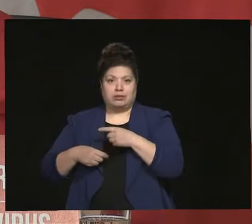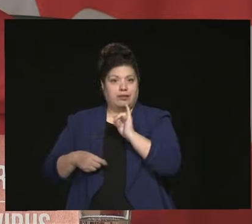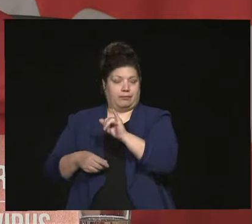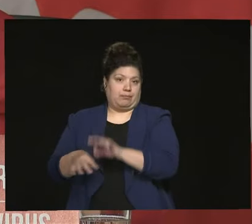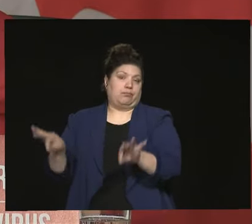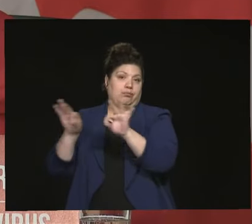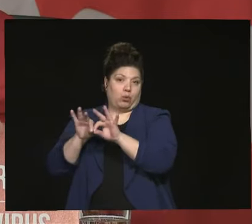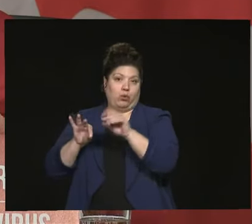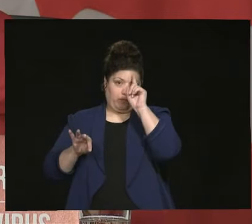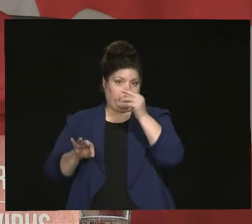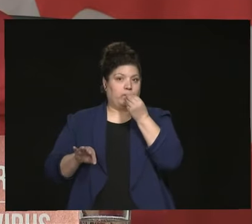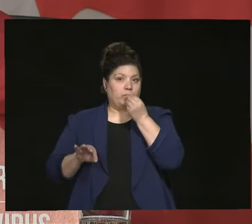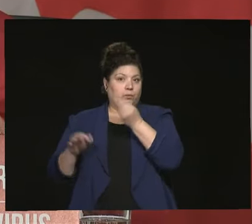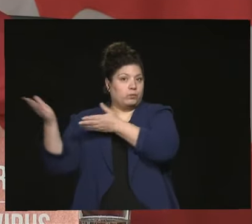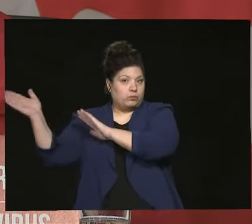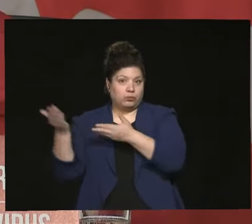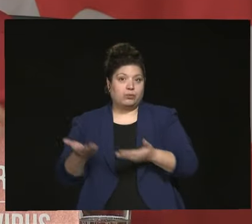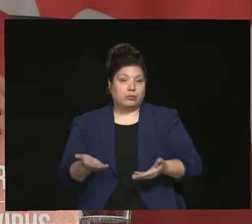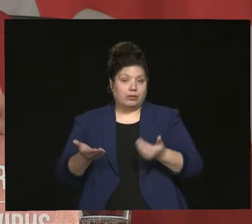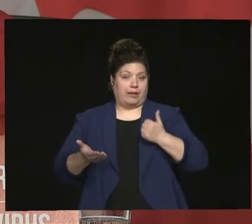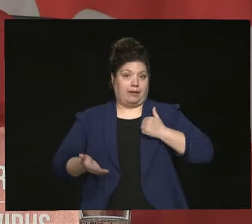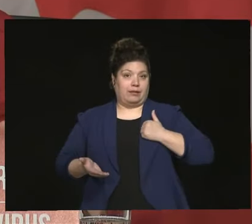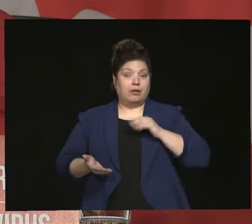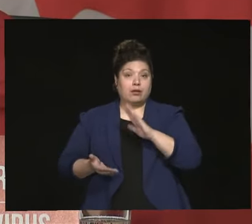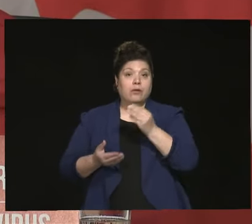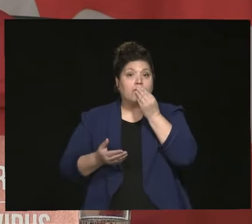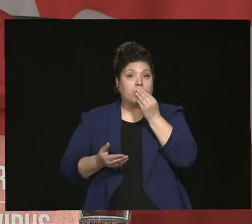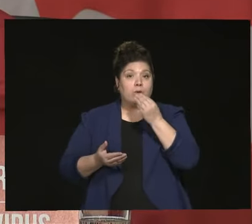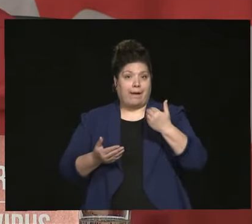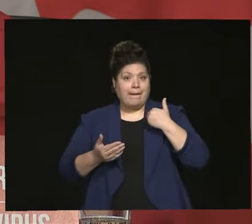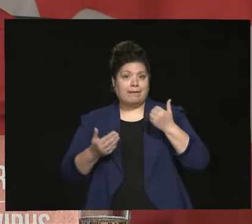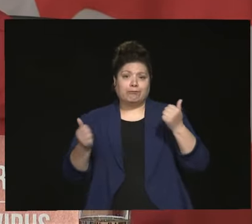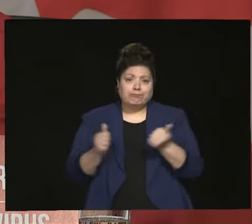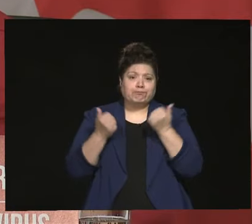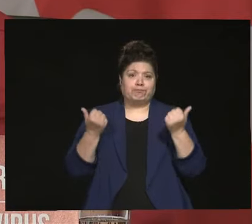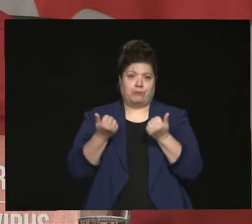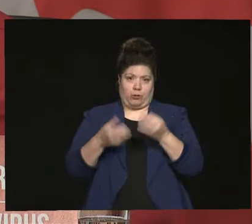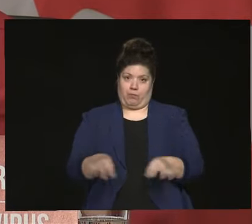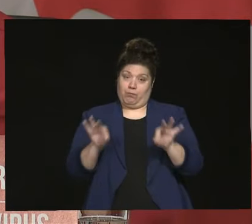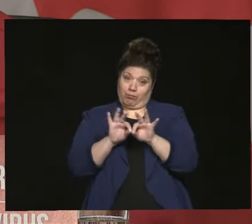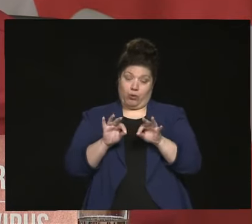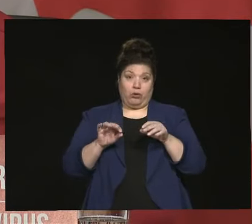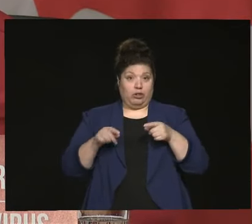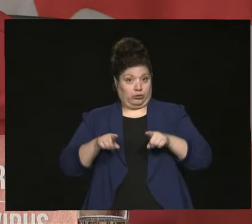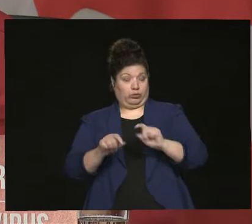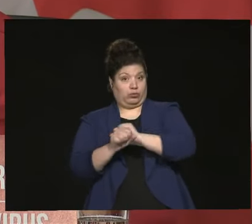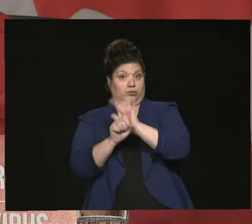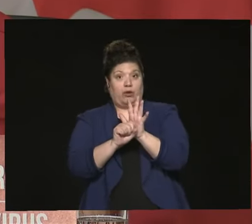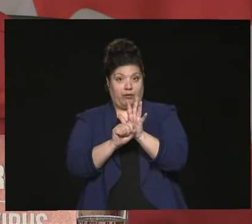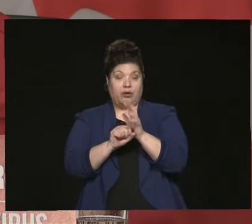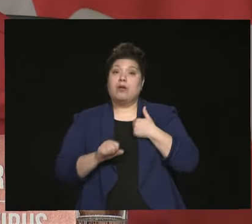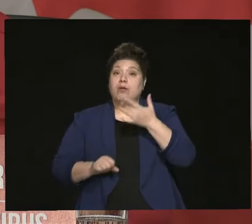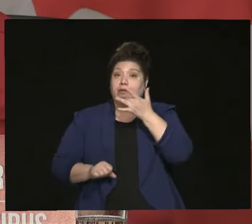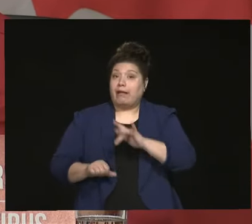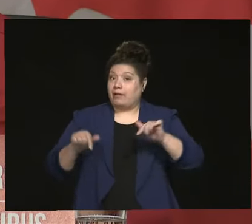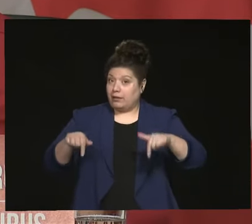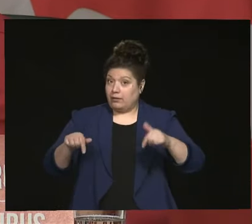clearly really important in a crisis like this. We are lucky in Canada because we are a major